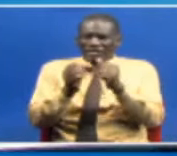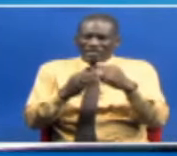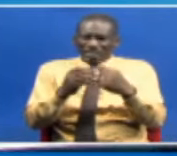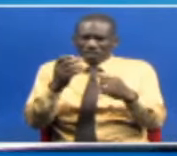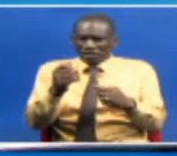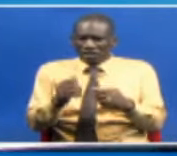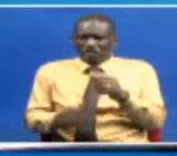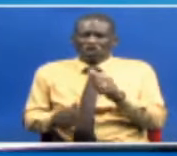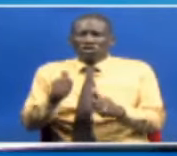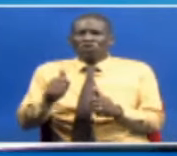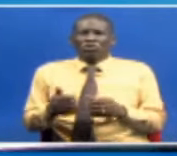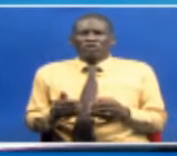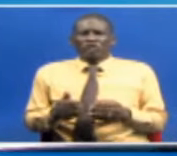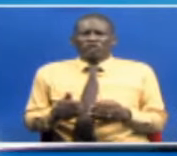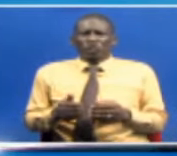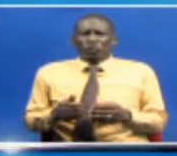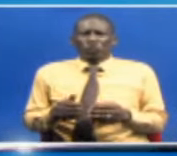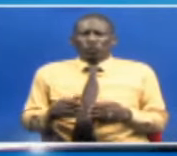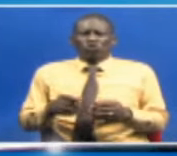which is meant to discourage